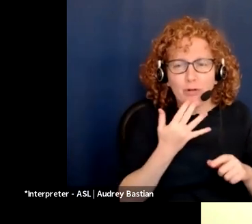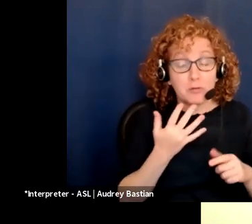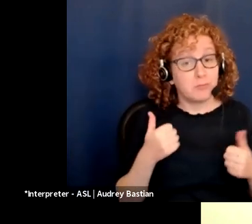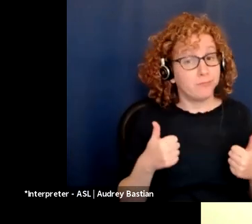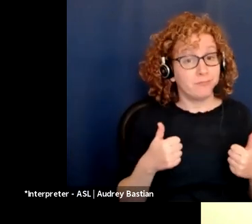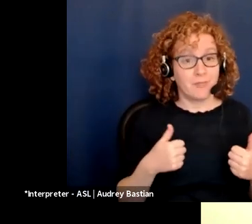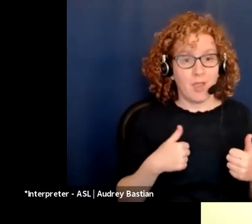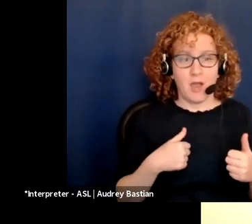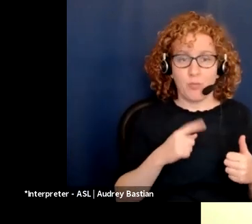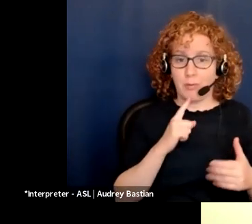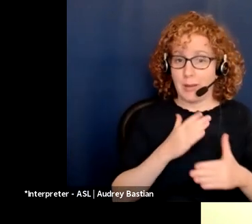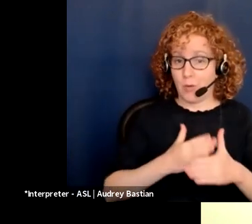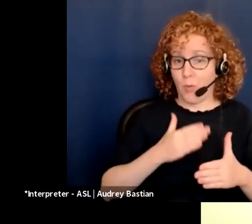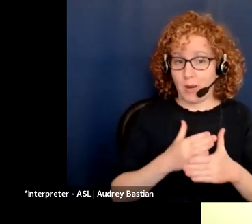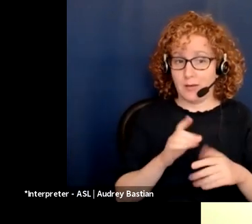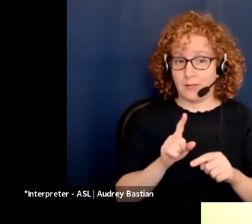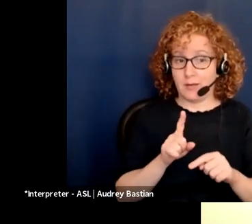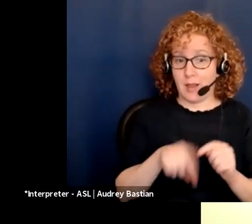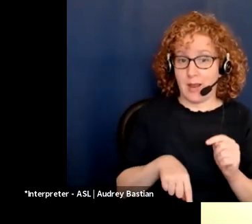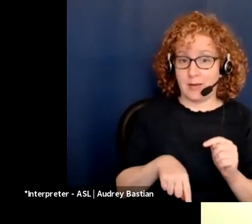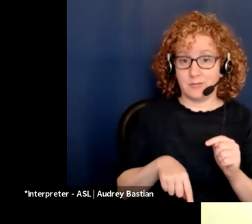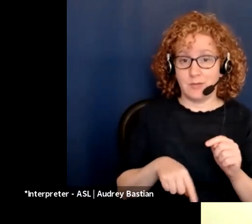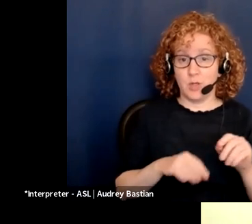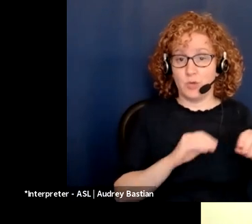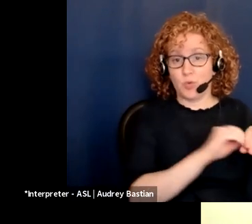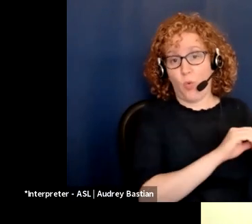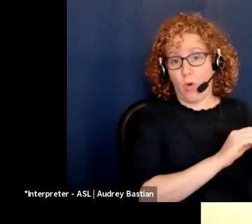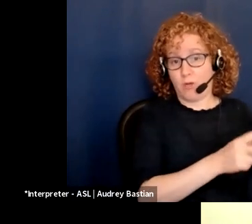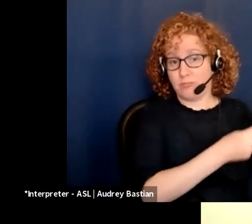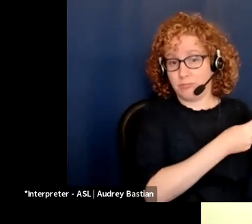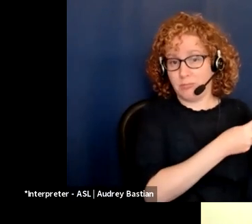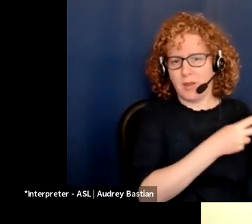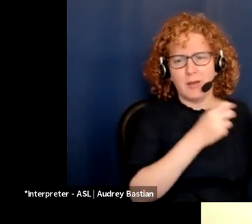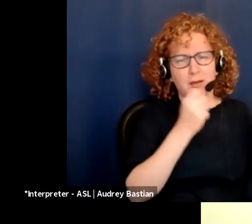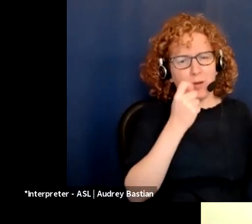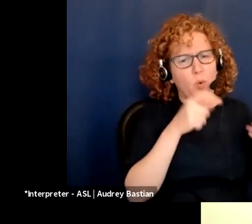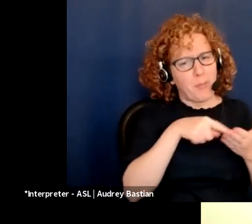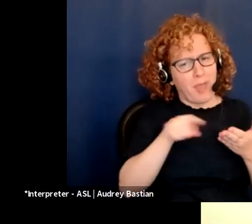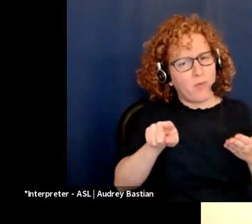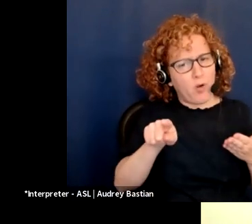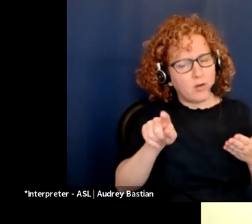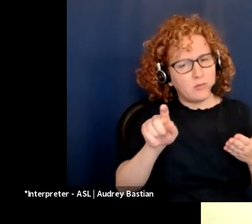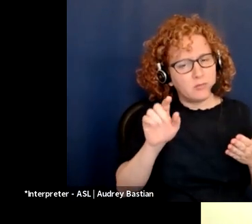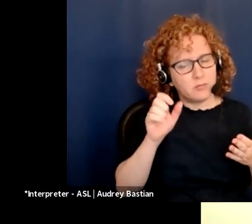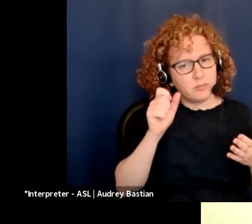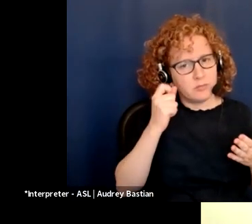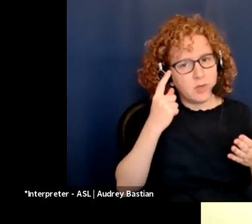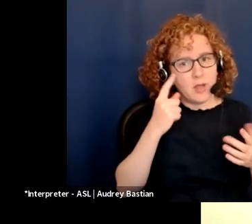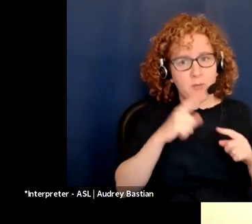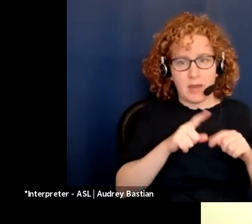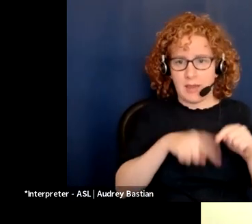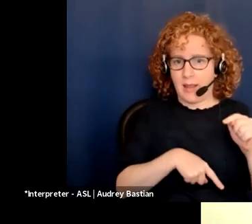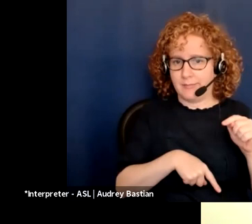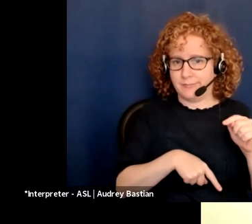really annoyed that I cannot store, not to mention pay for, like, let's be clear, but like, I